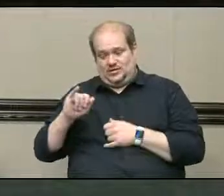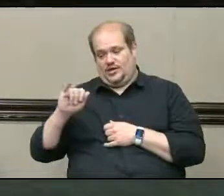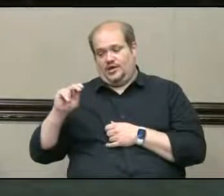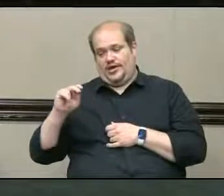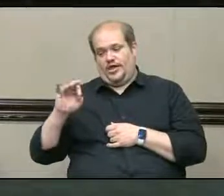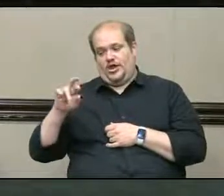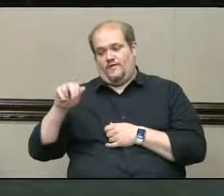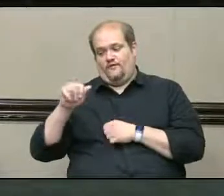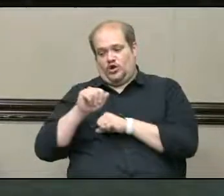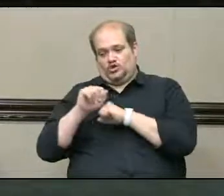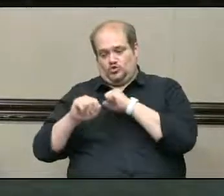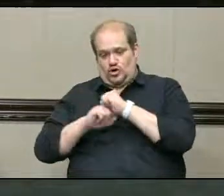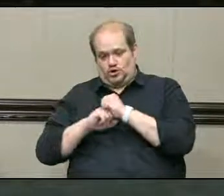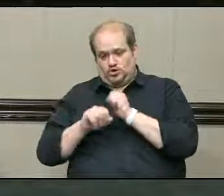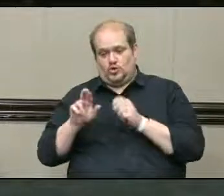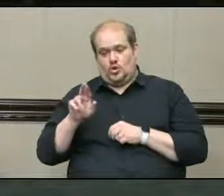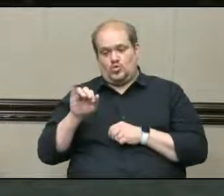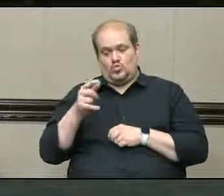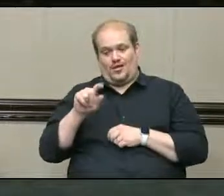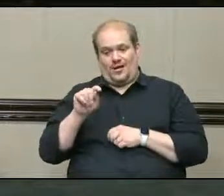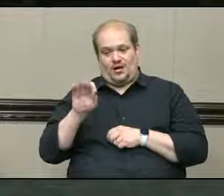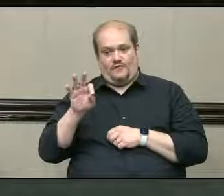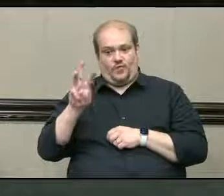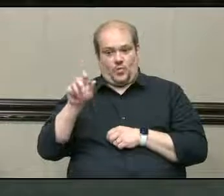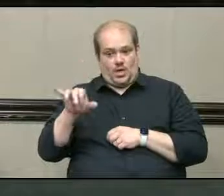infrastructure, existing right-of-way,